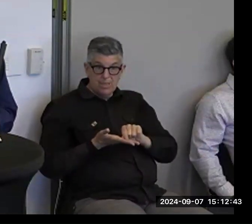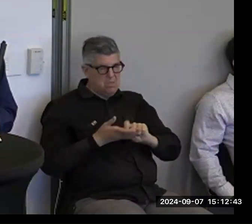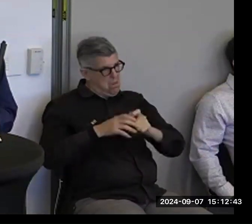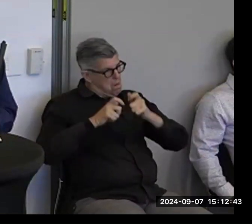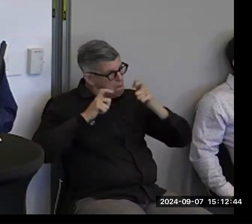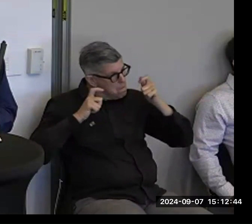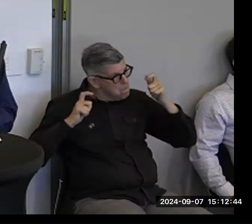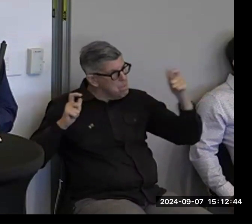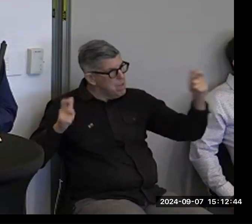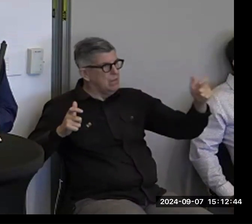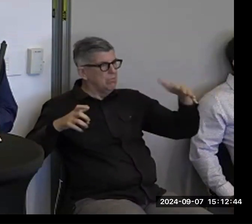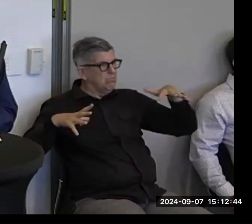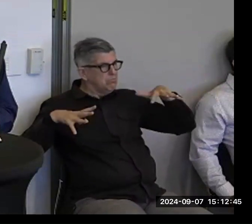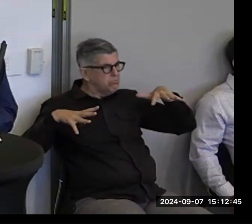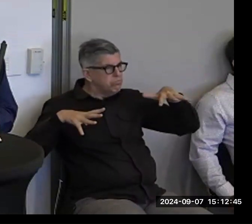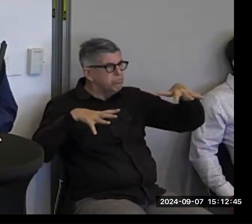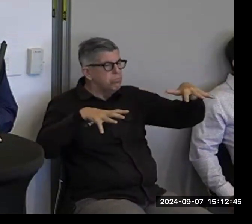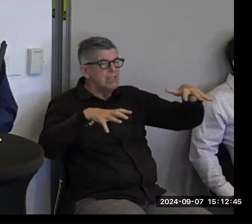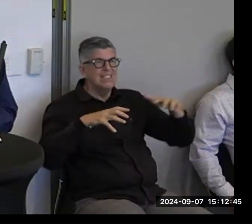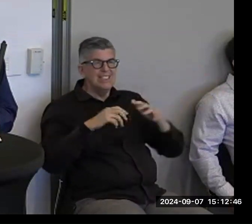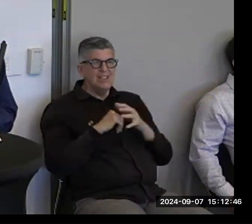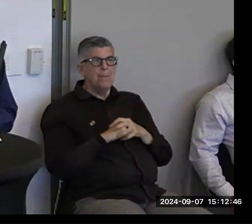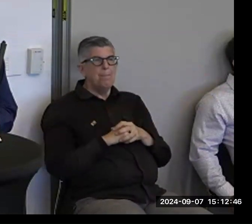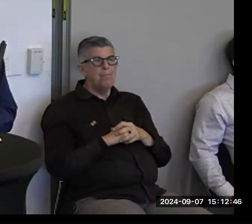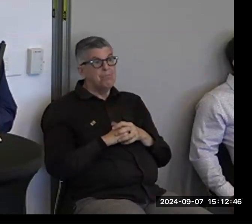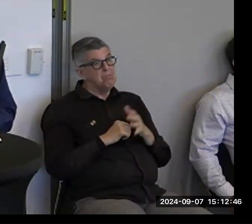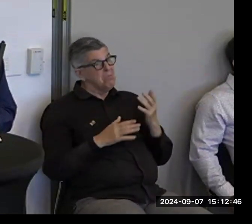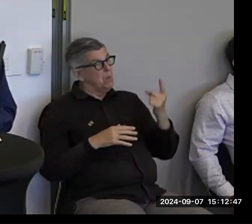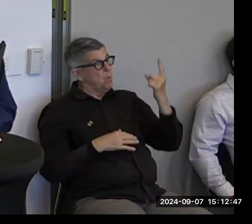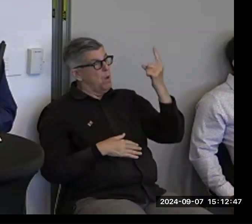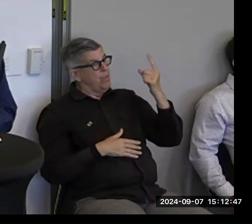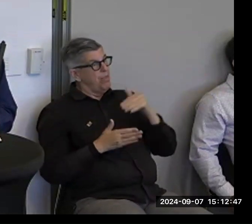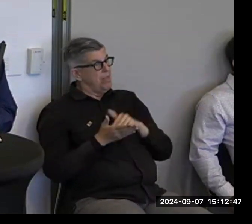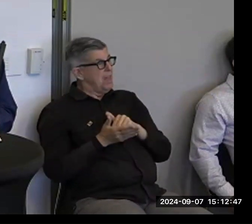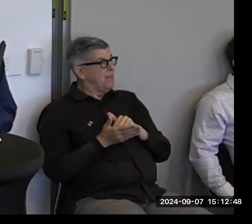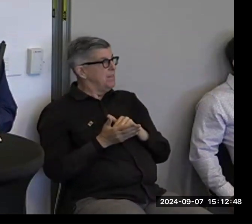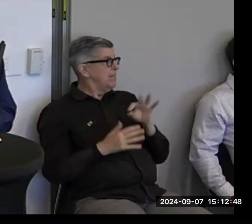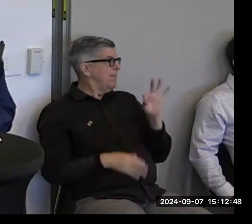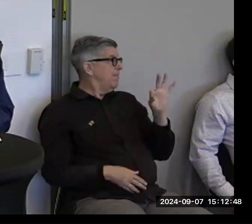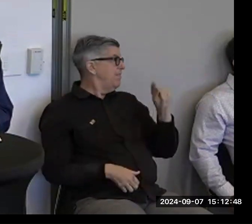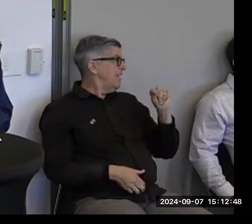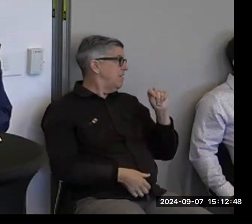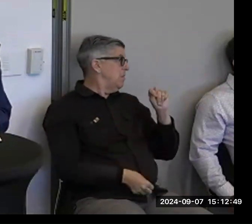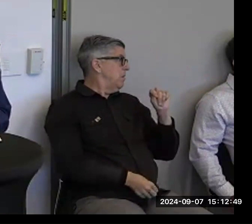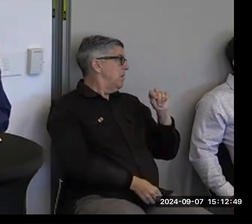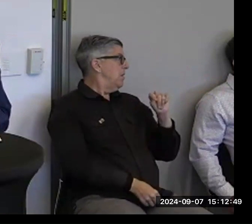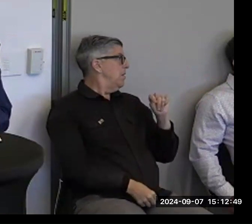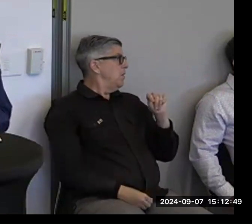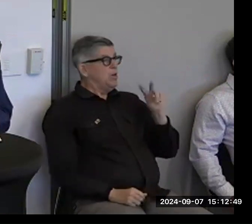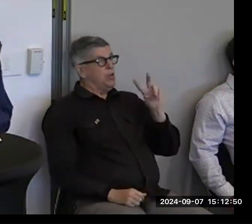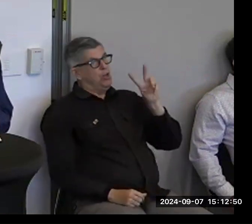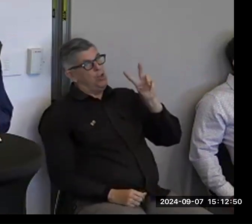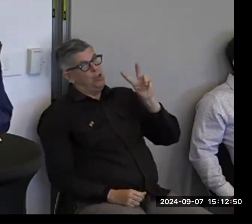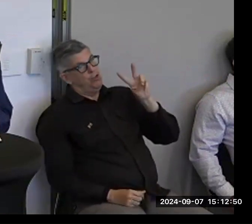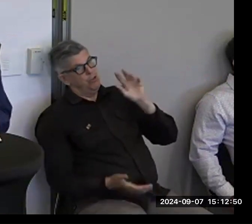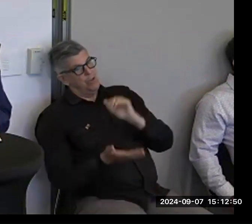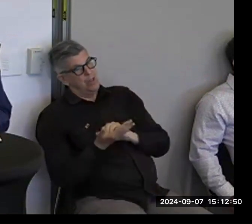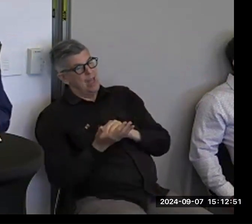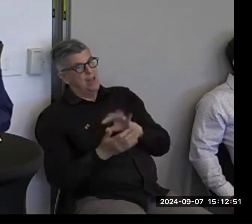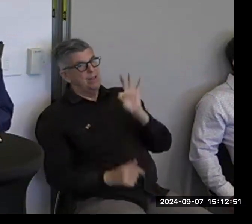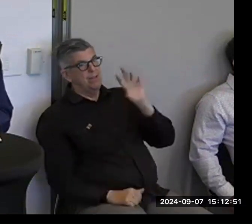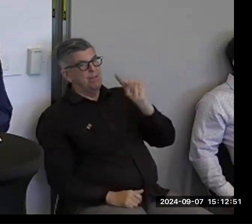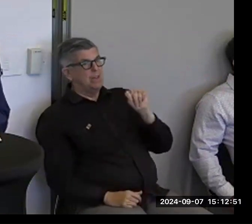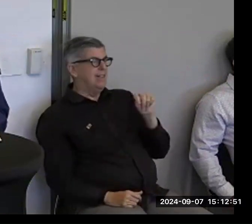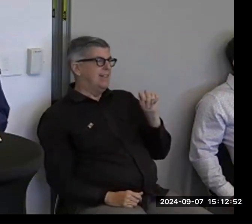scale, probably 1,000 feet, or maybe it was a 2,000-foot scale, and I found out